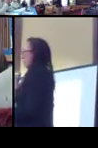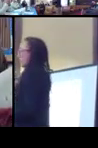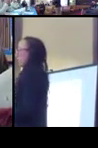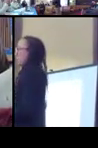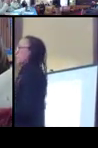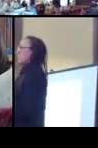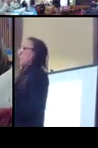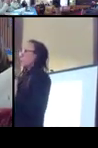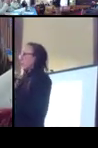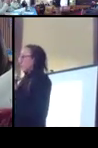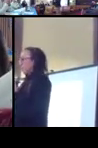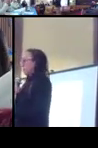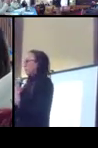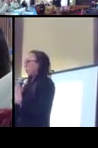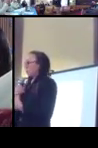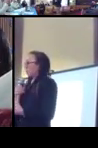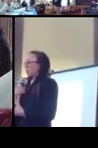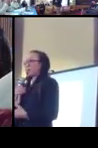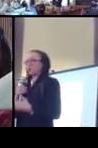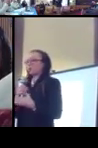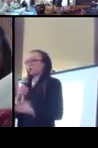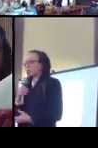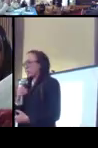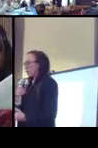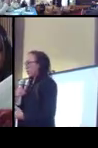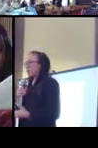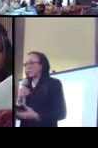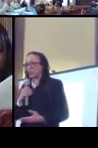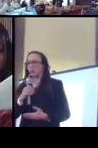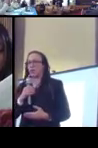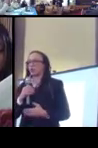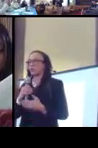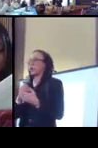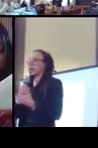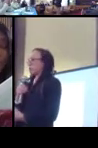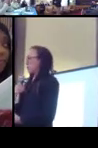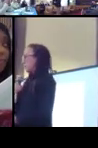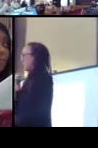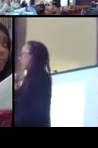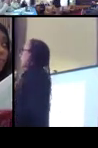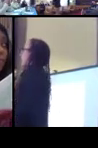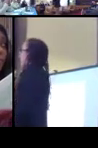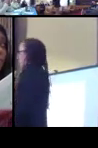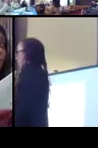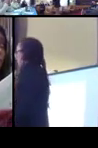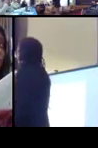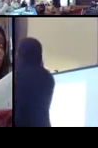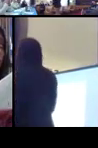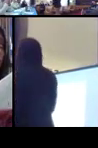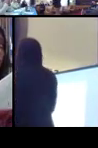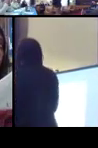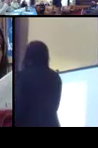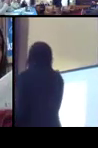document that can be used. So residents, community members, local leadership, and decision makers could be opportunistic